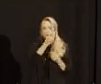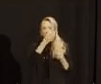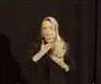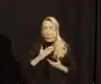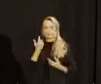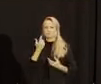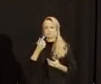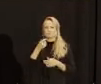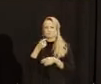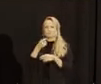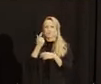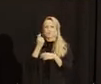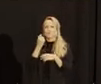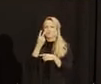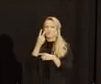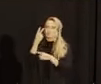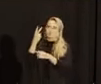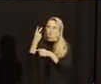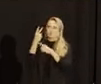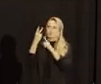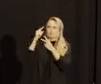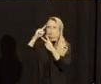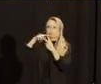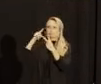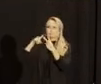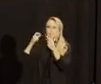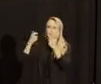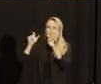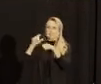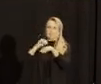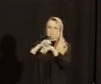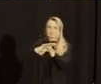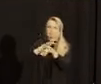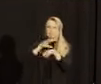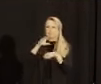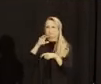increases in disability employment since the ADA was passed?